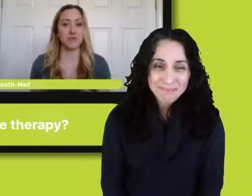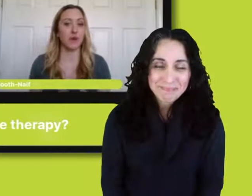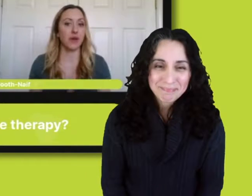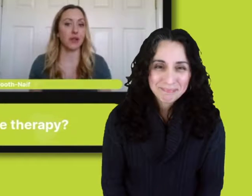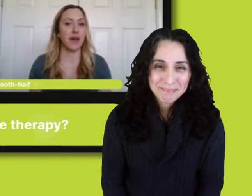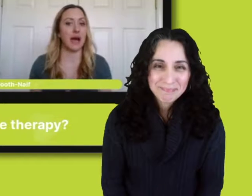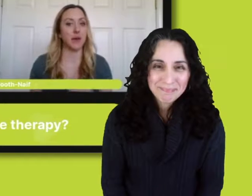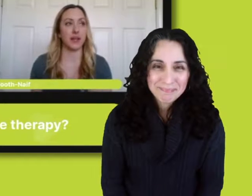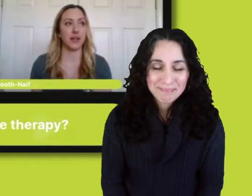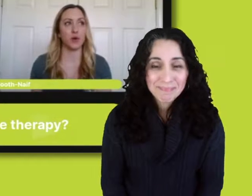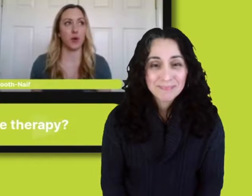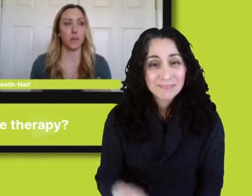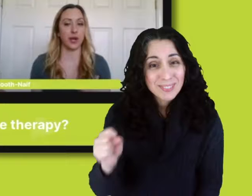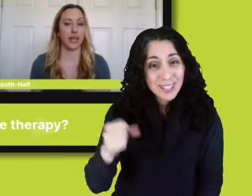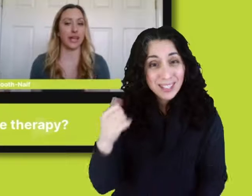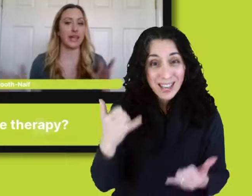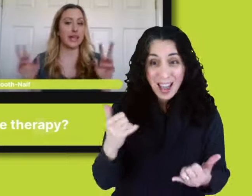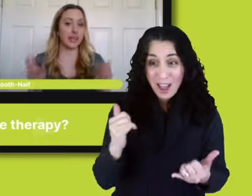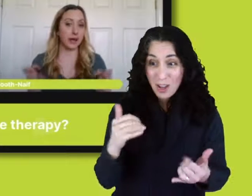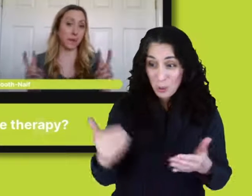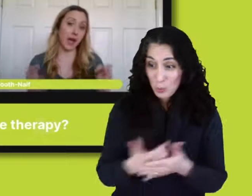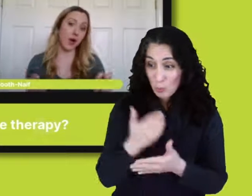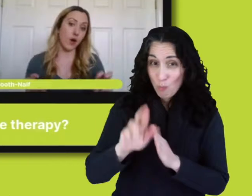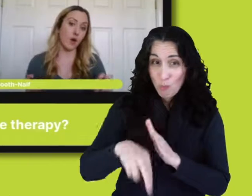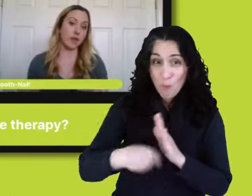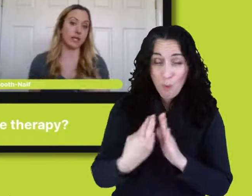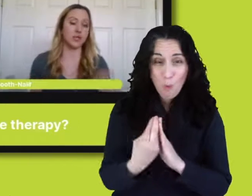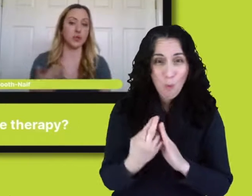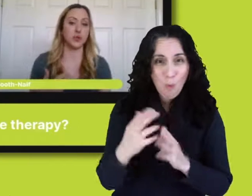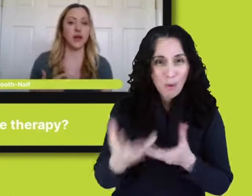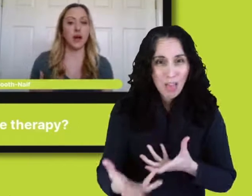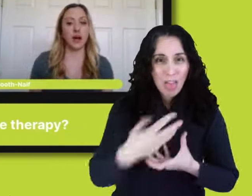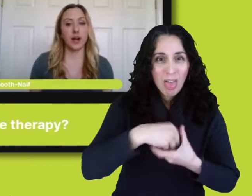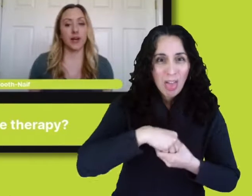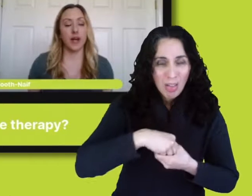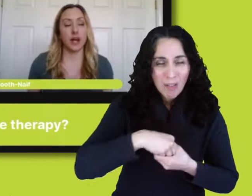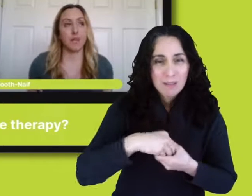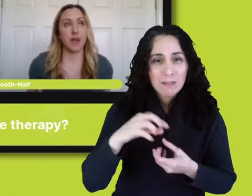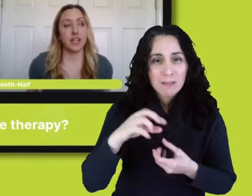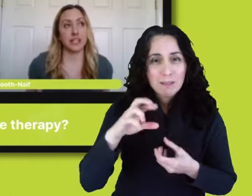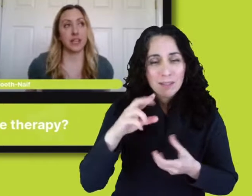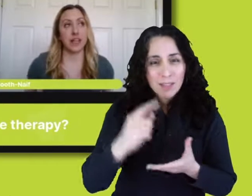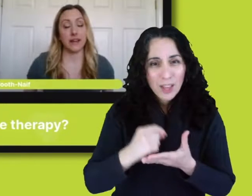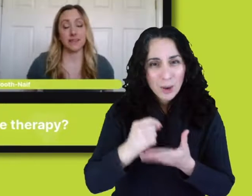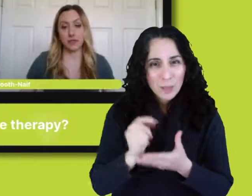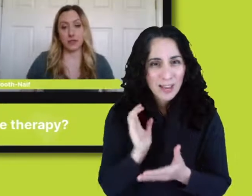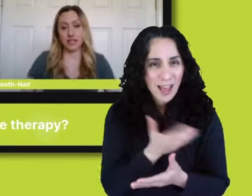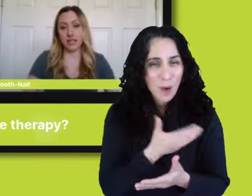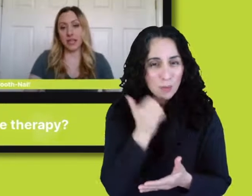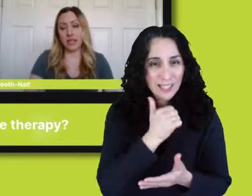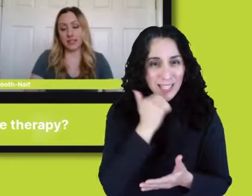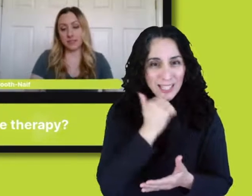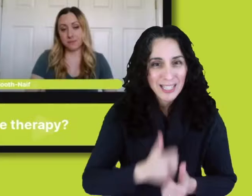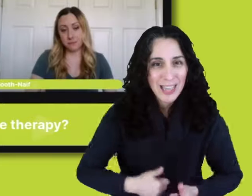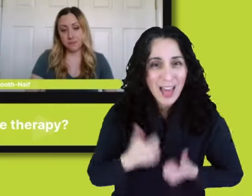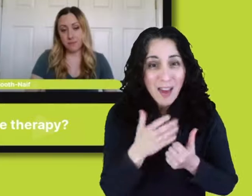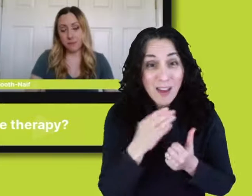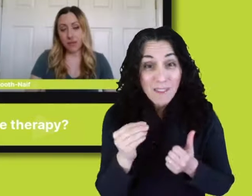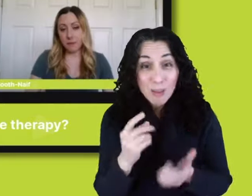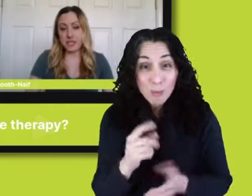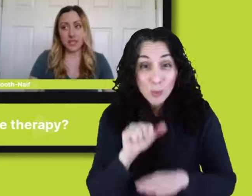learning this new role of how are we incorporating therapy at home into our daily lives and routine.